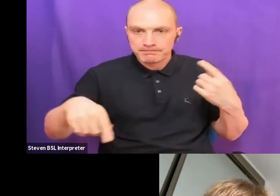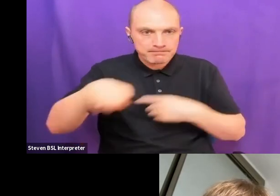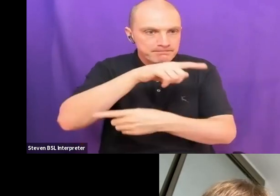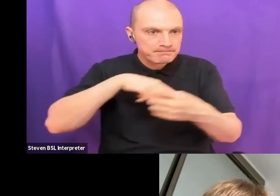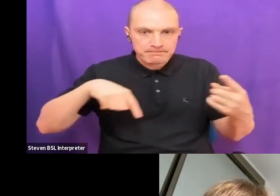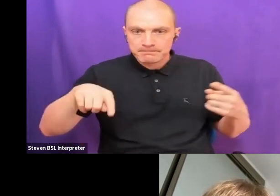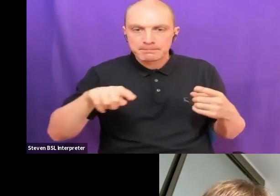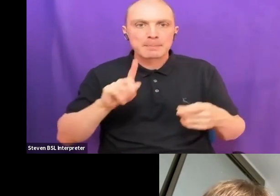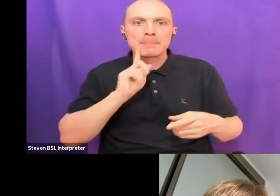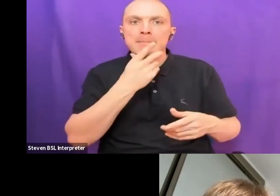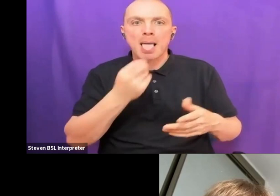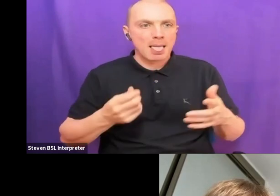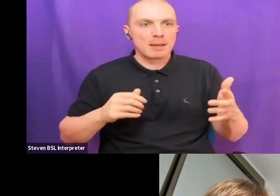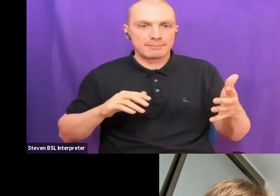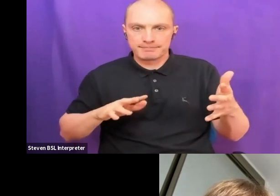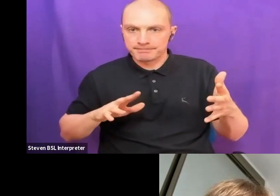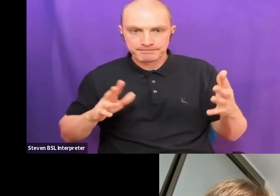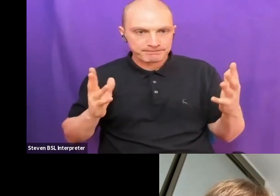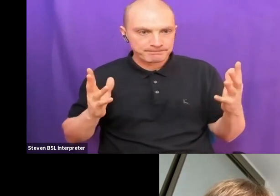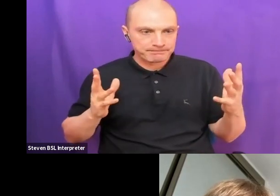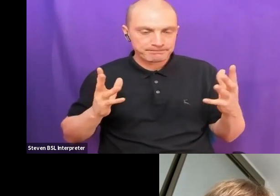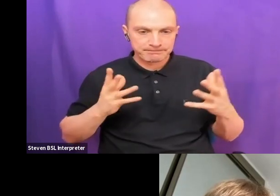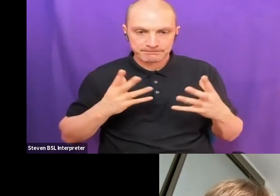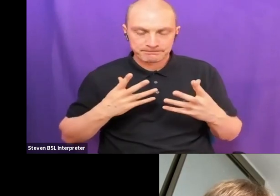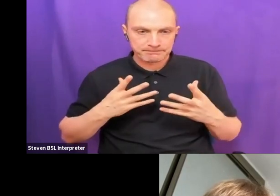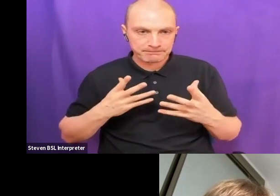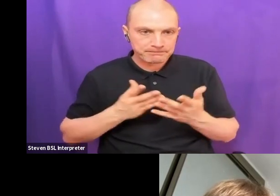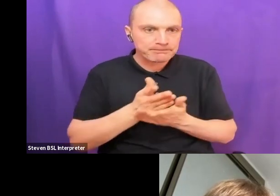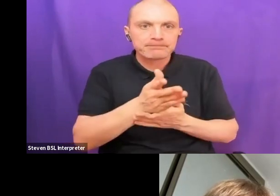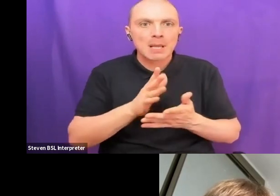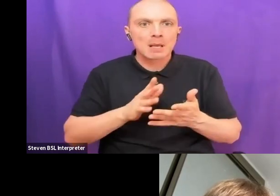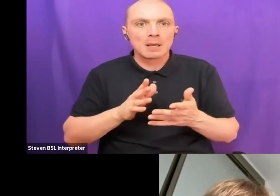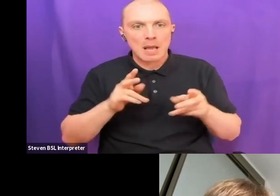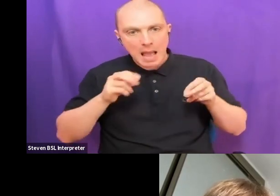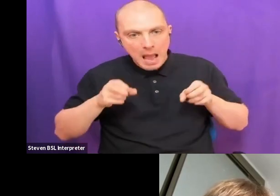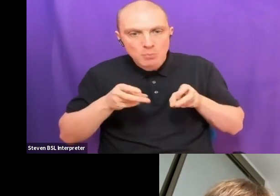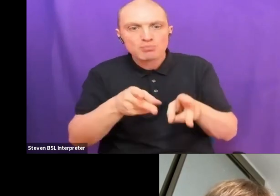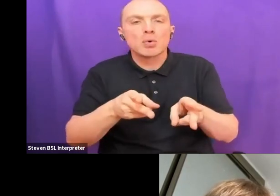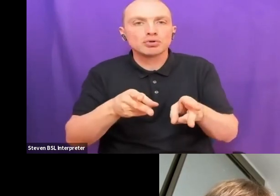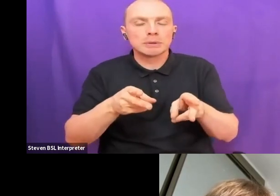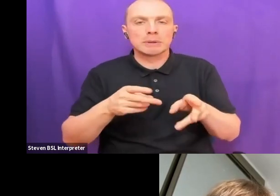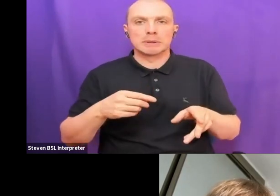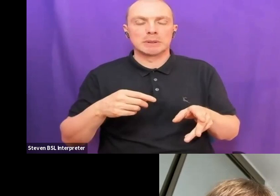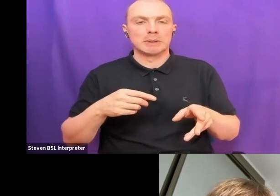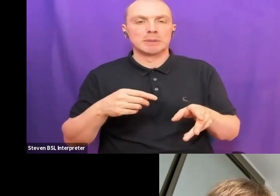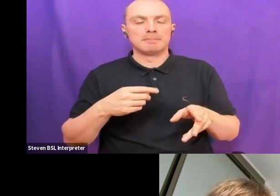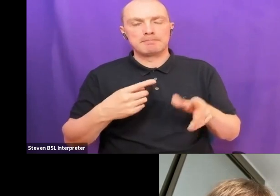for me, it is that intentionality about these policies, the fact that there is